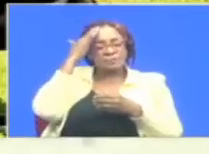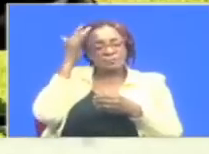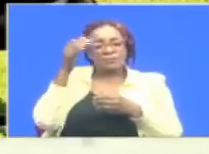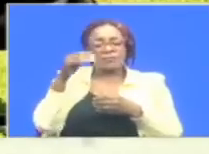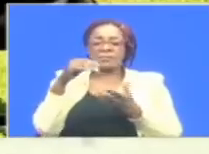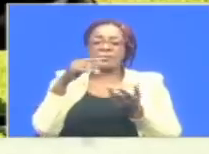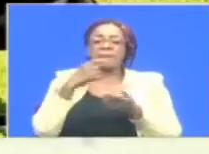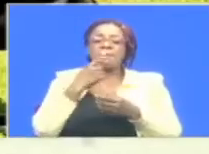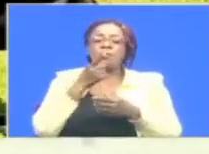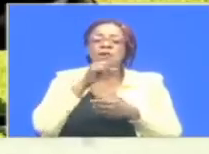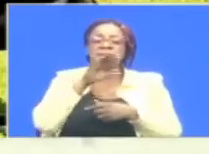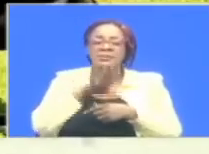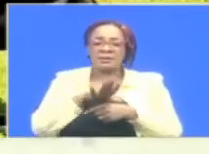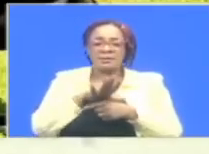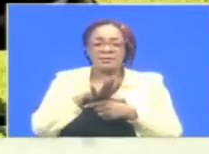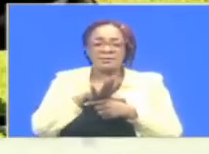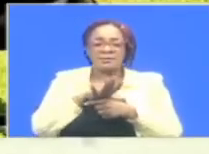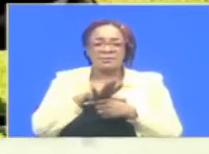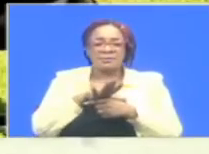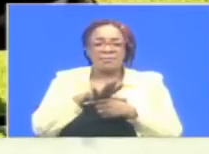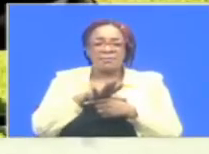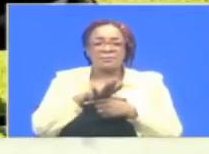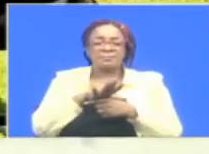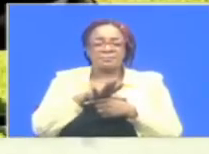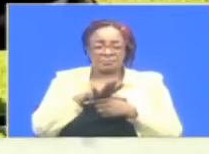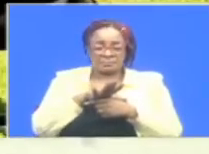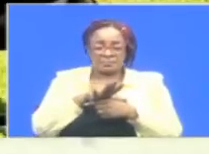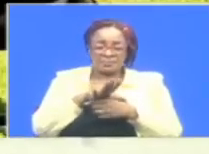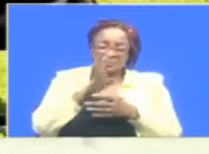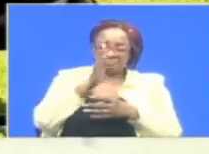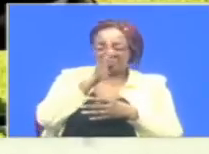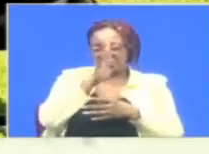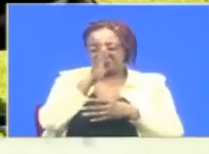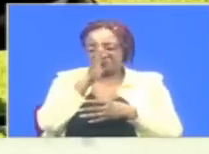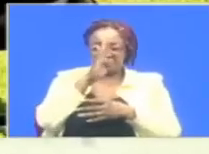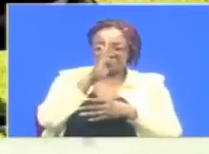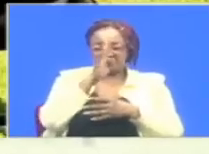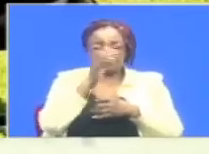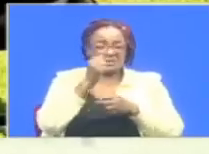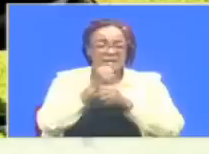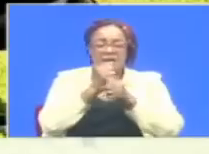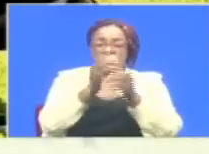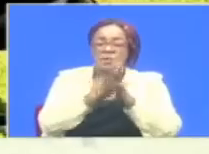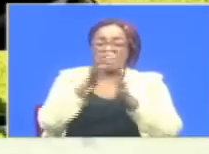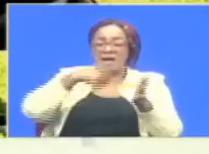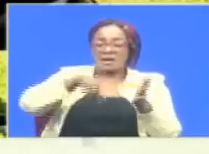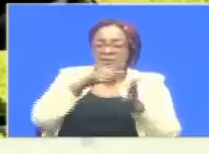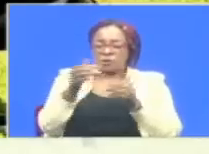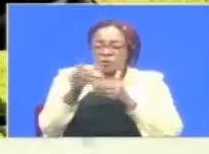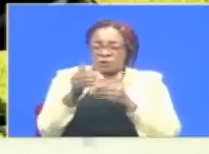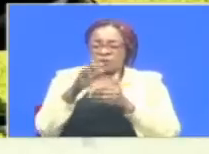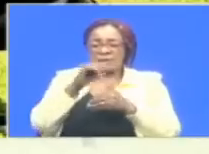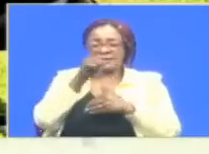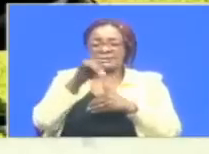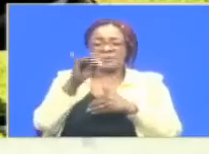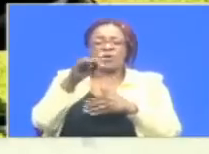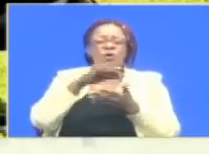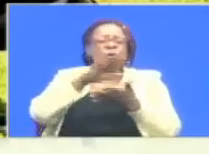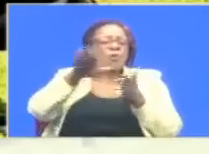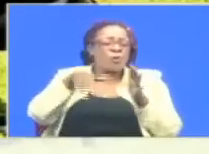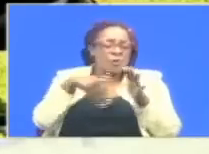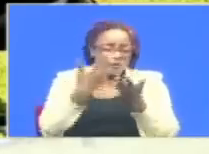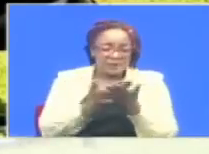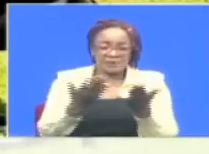is very partial in dealing with us and is very close to Azimio. We read in the media all manner of